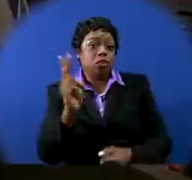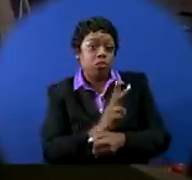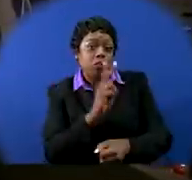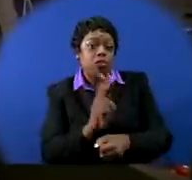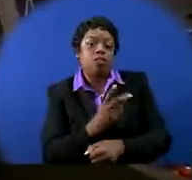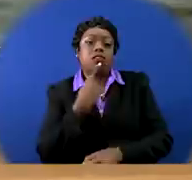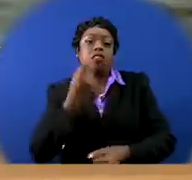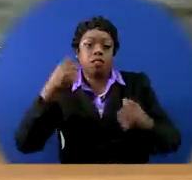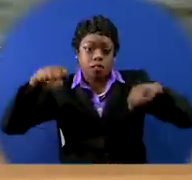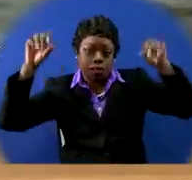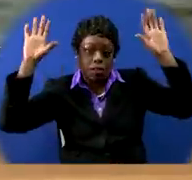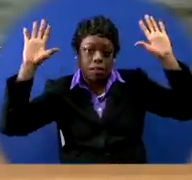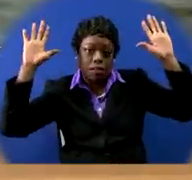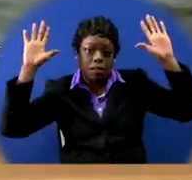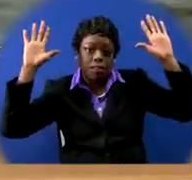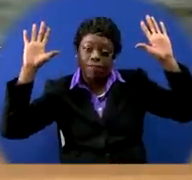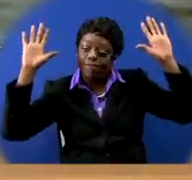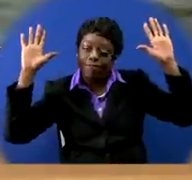Yes, Lord.